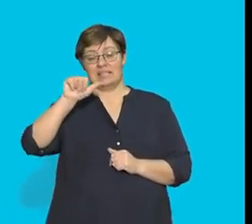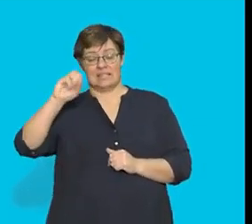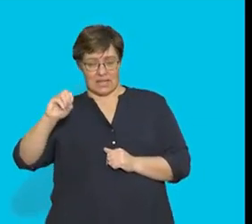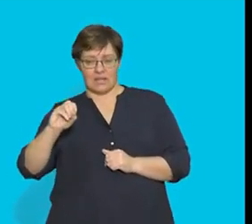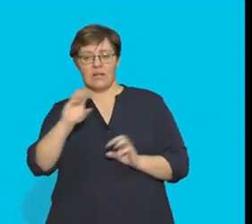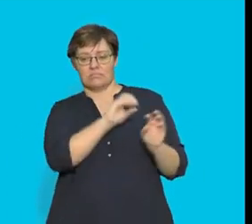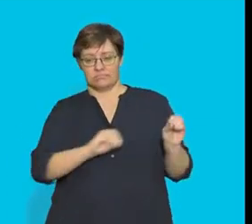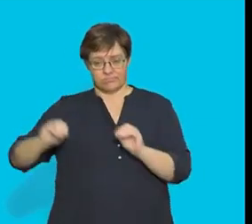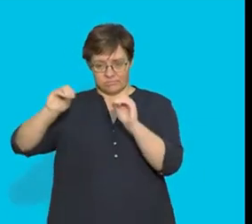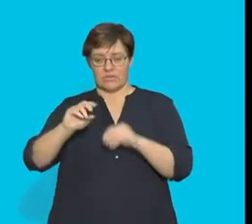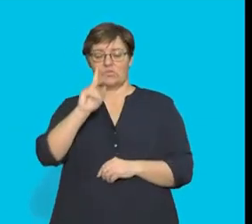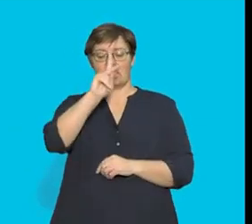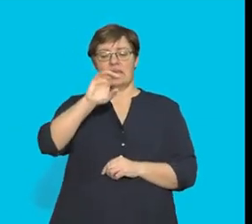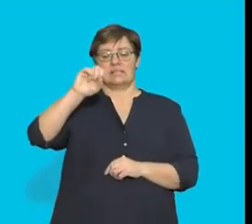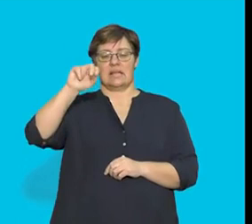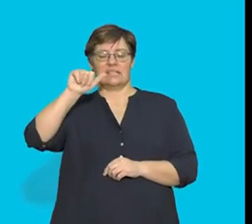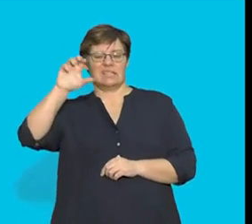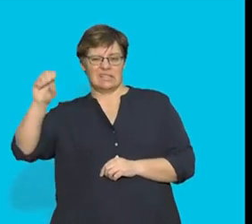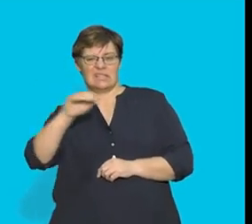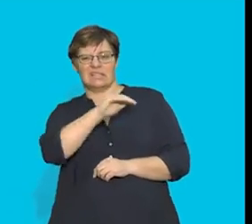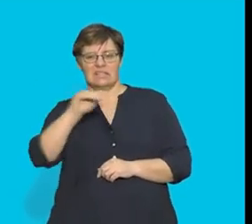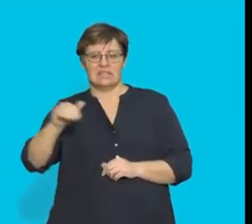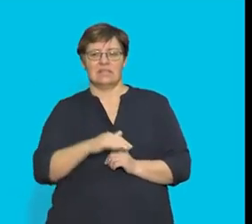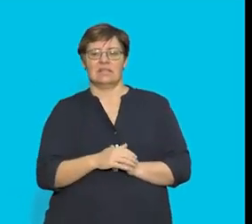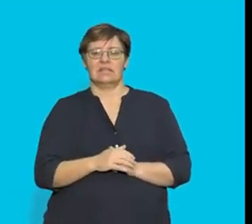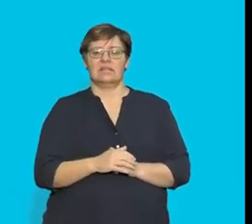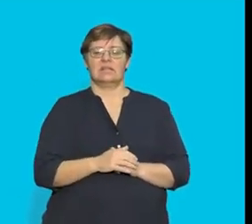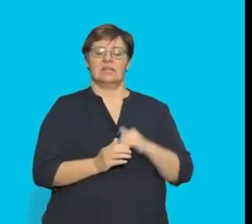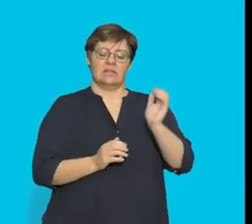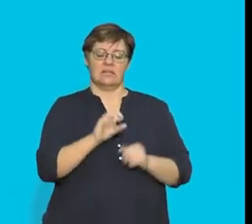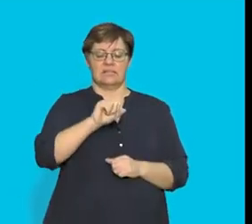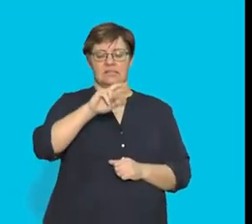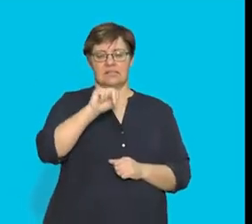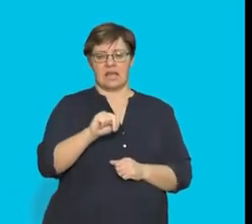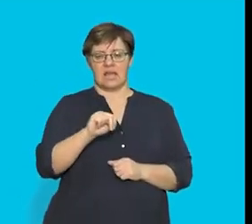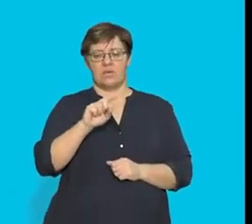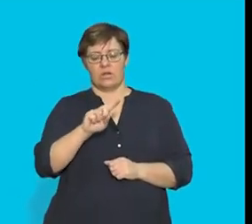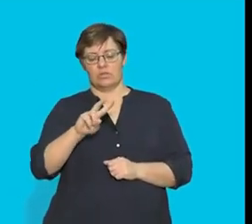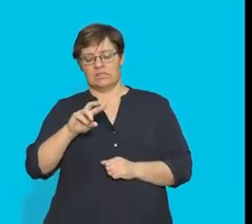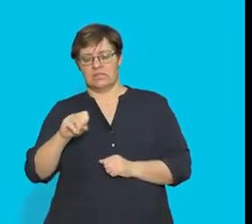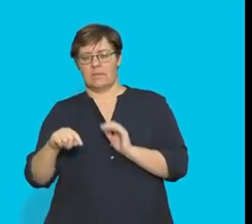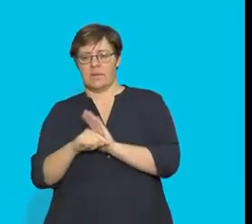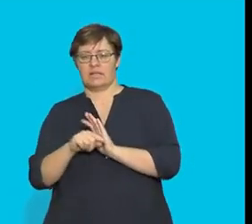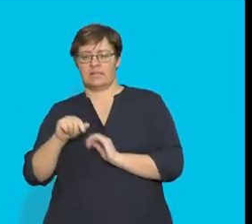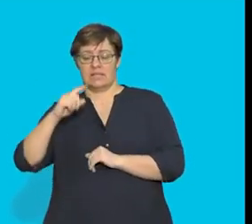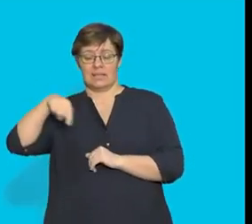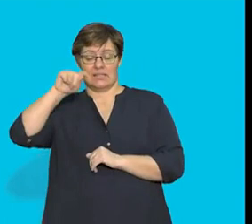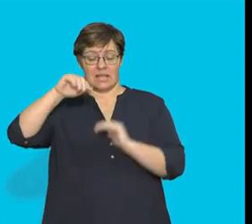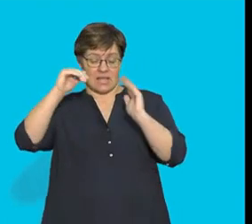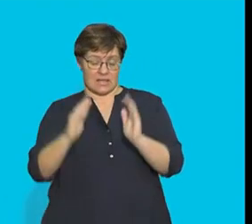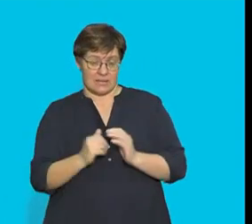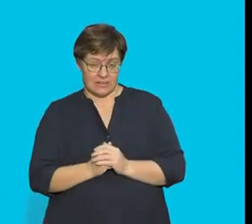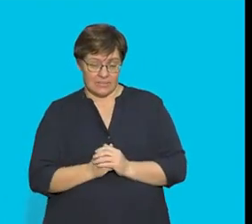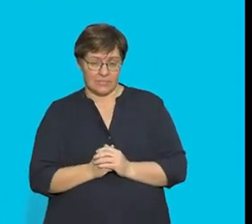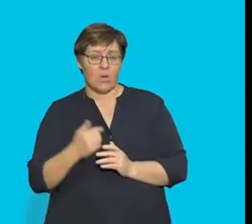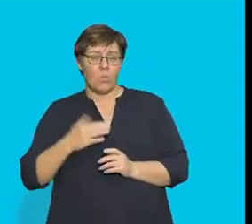So the sine of 60 goes into the numerator there. Let's continue on the next slide. Okay, so we had k times sine of 60. Now remember,